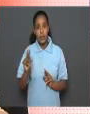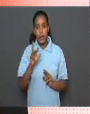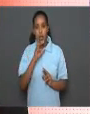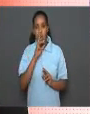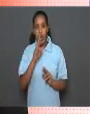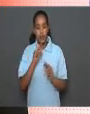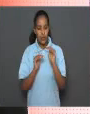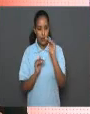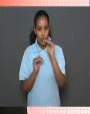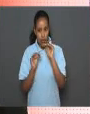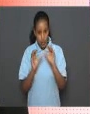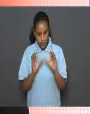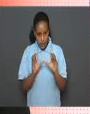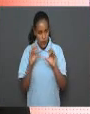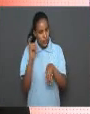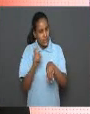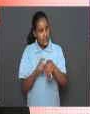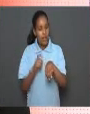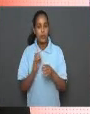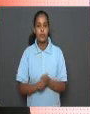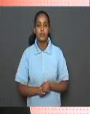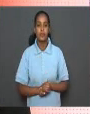are constant with time.